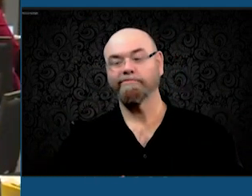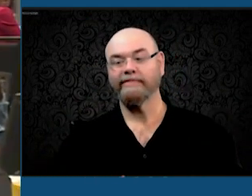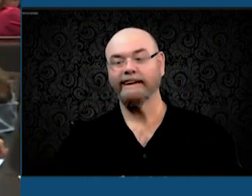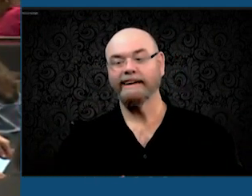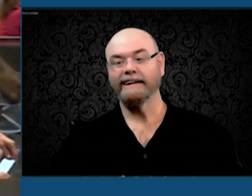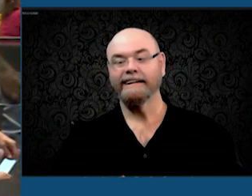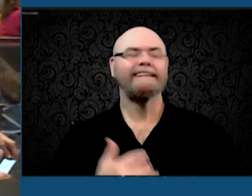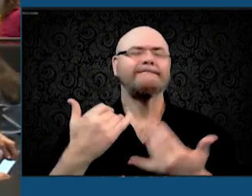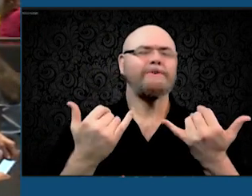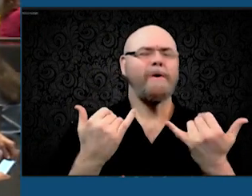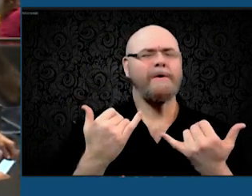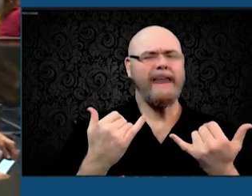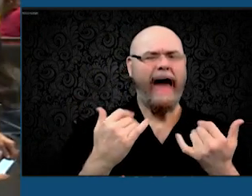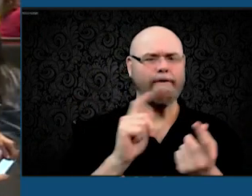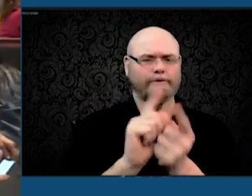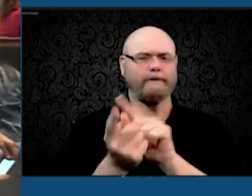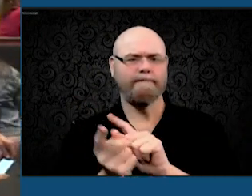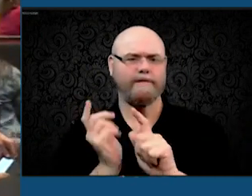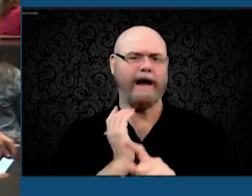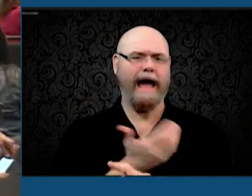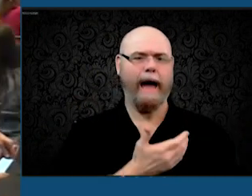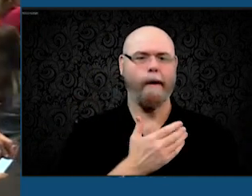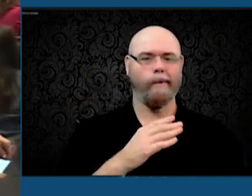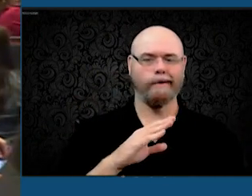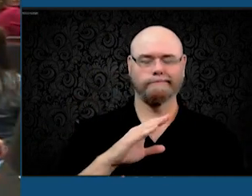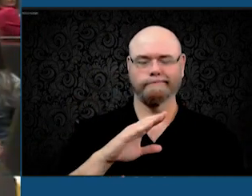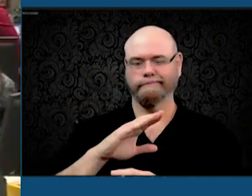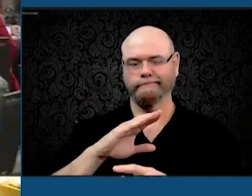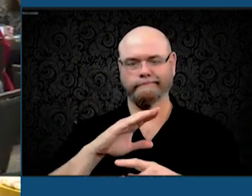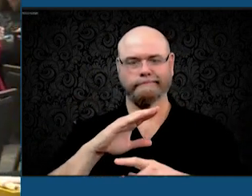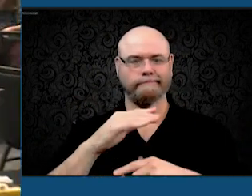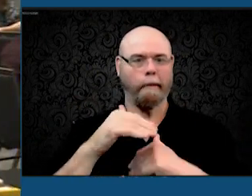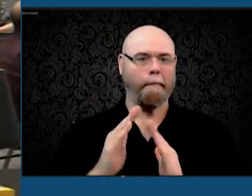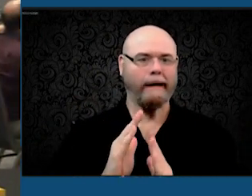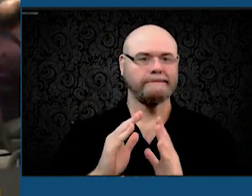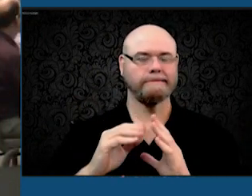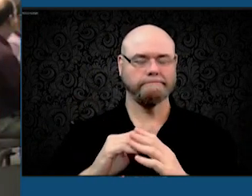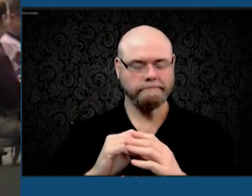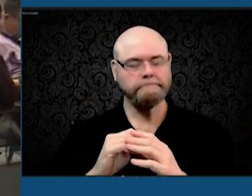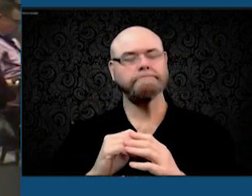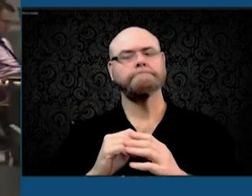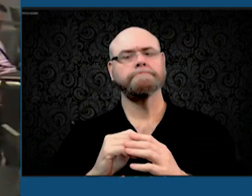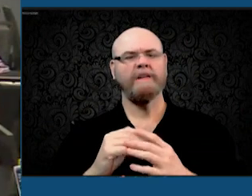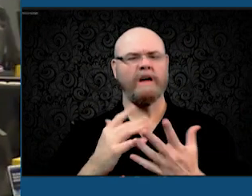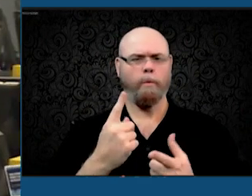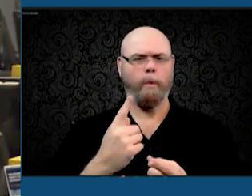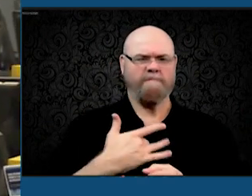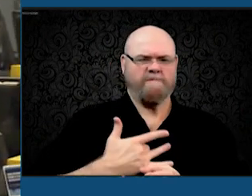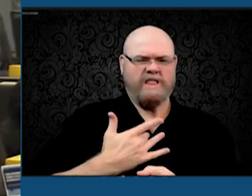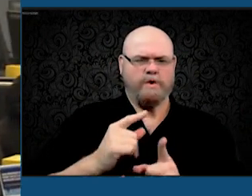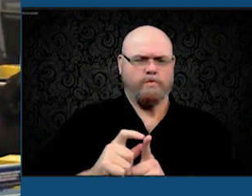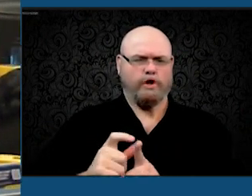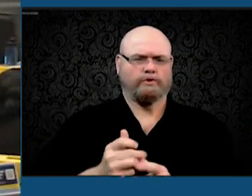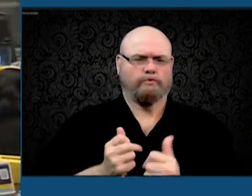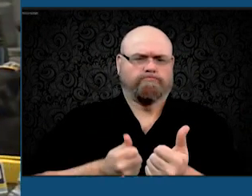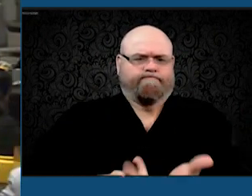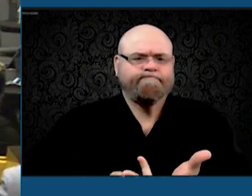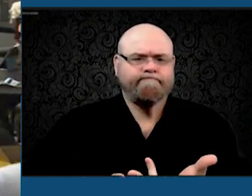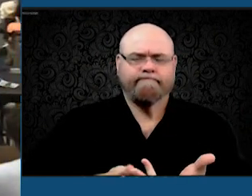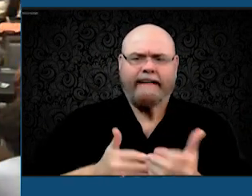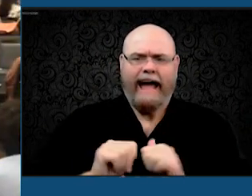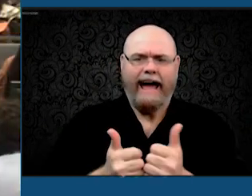our box to a specific feeling word. You got 3 seconds. You got